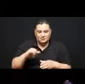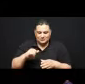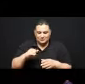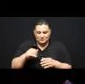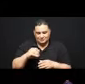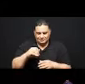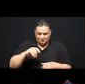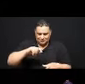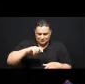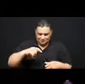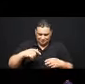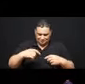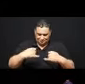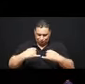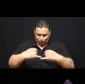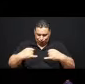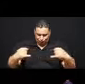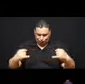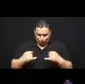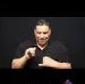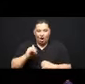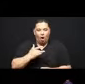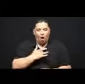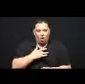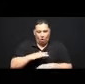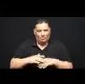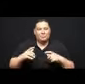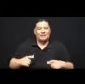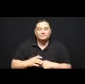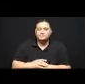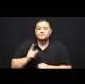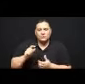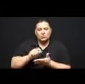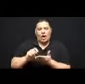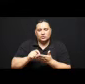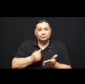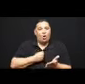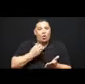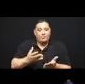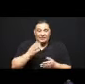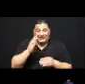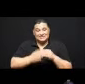She writes a poem that ends, "Thanks, Dad. Thanks for letting me be who I am."